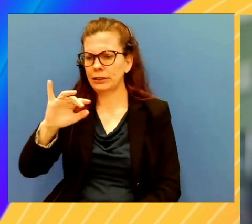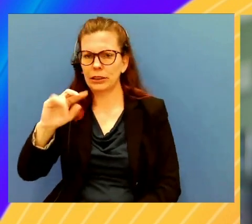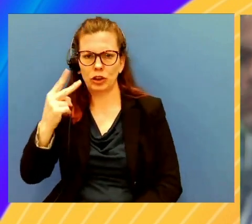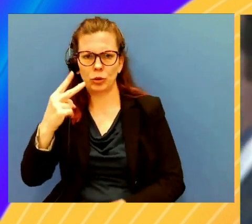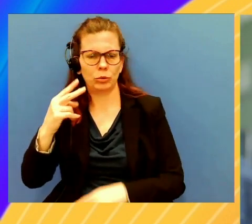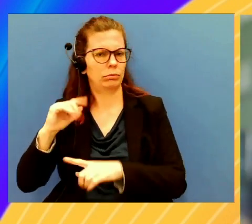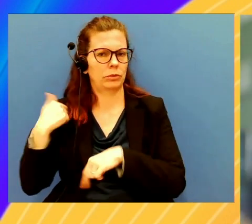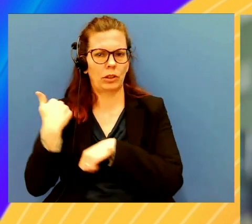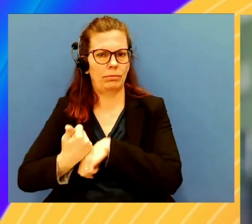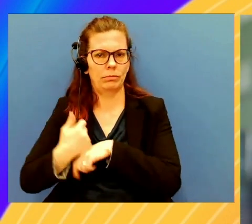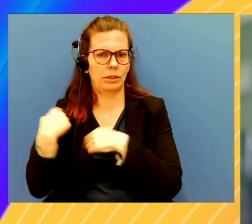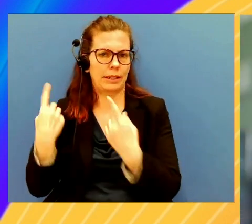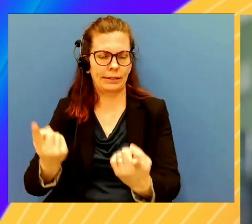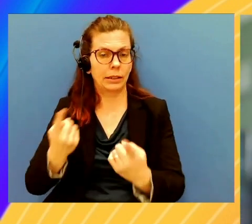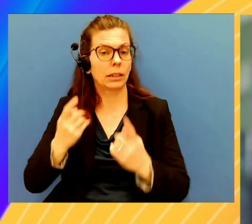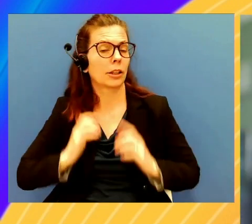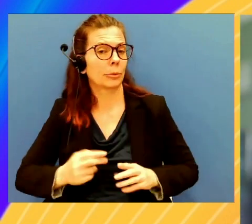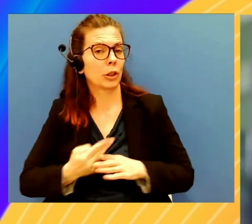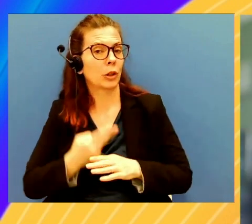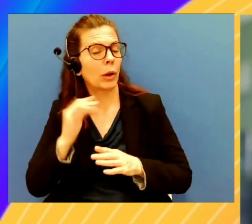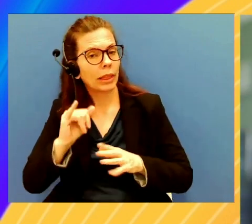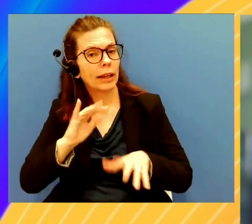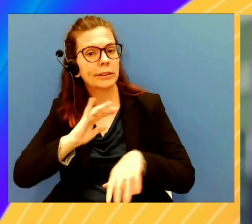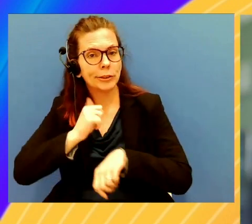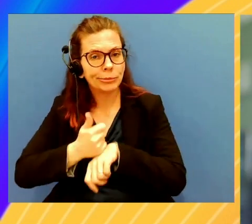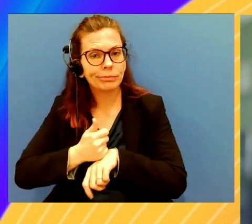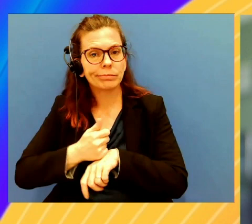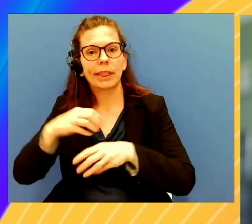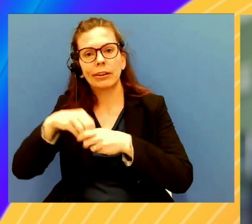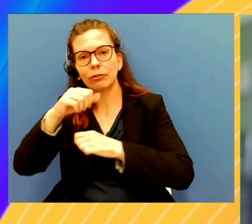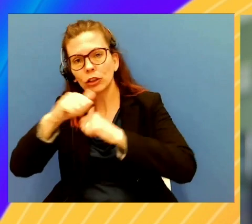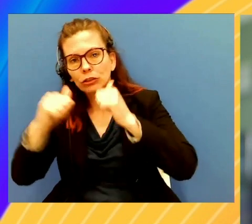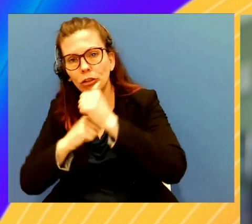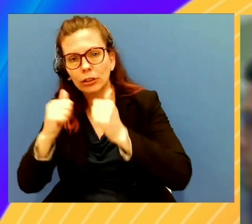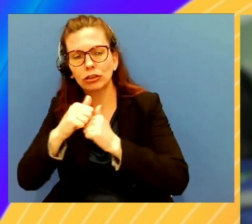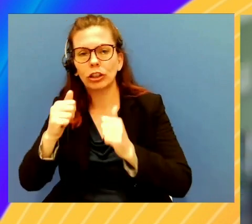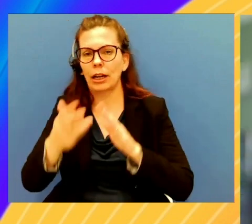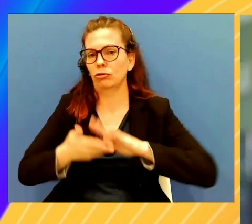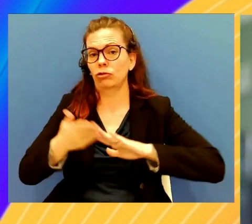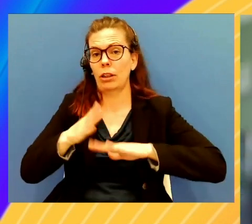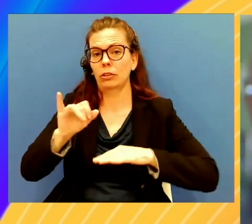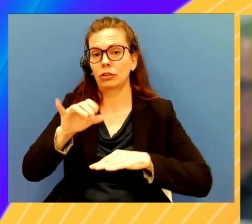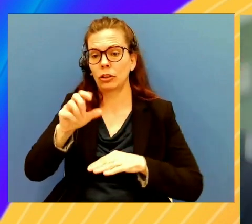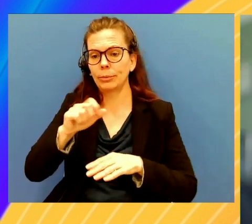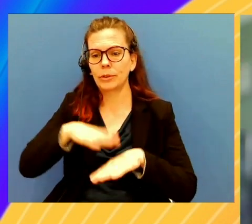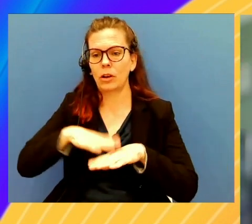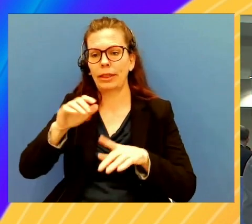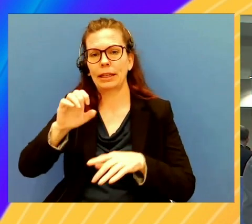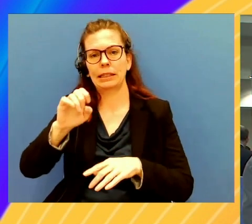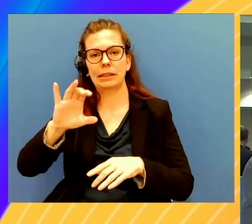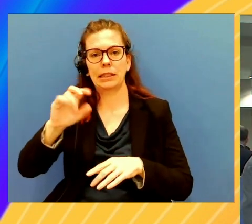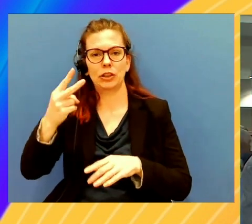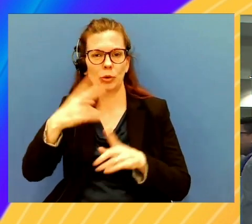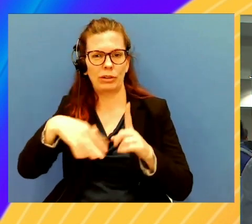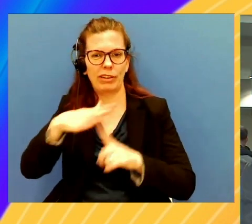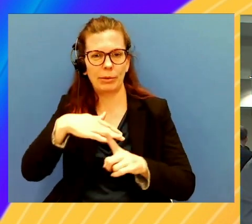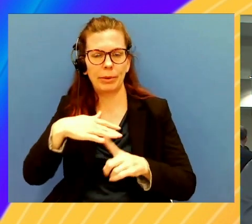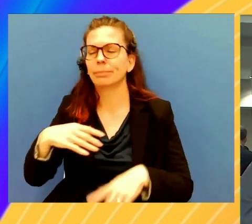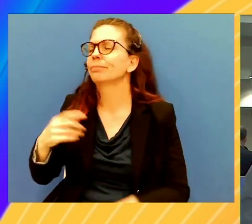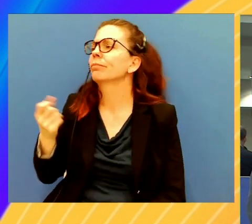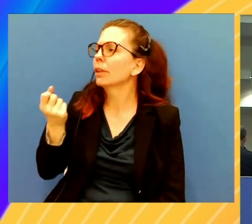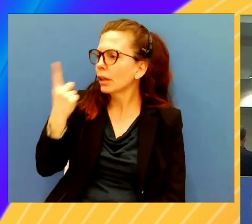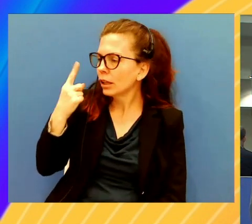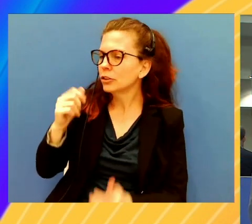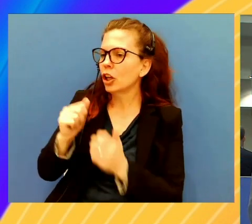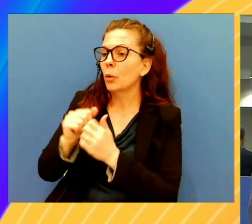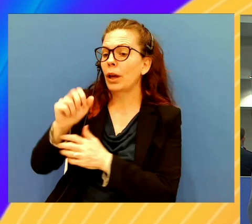and customers used that to provision infrastructure and run their jobs on EC2 environments. Gotcha. So now with EKS,